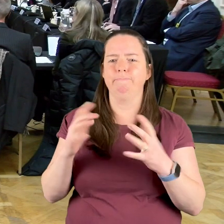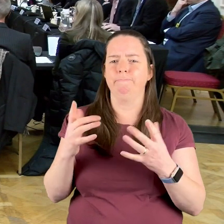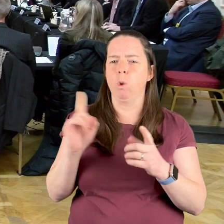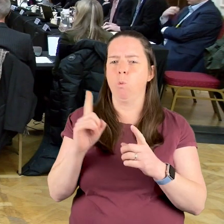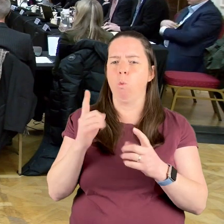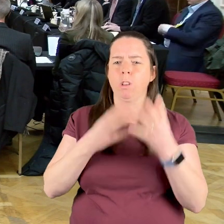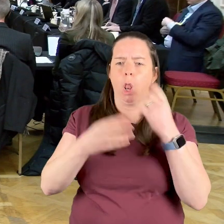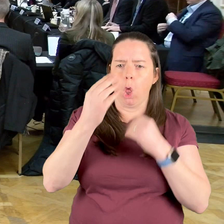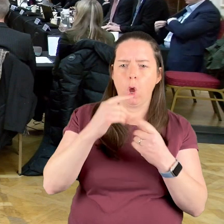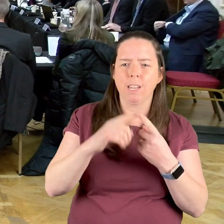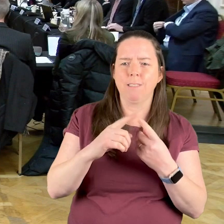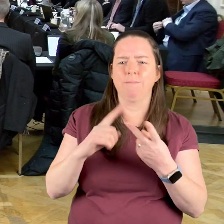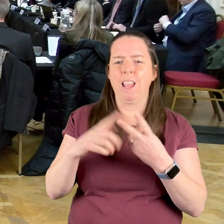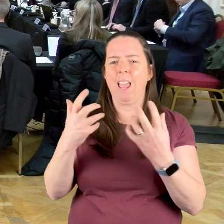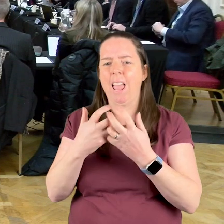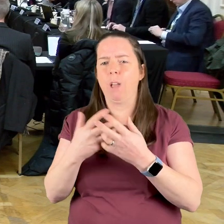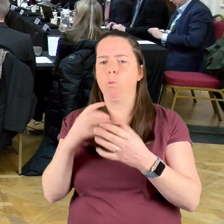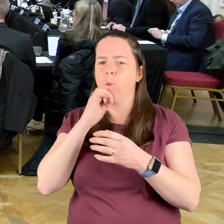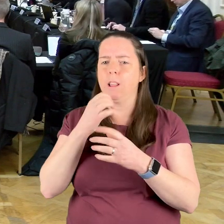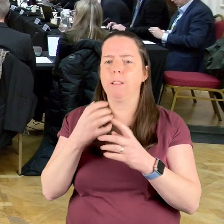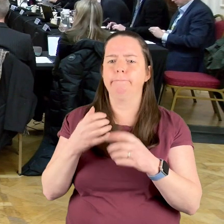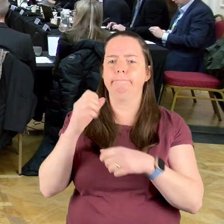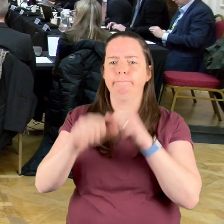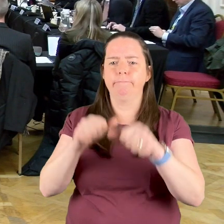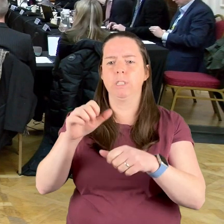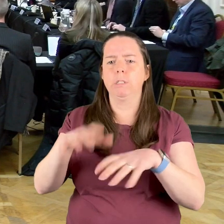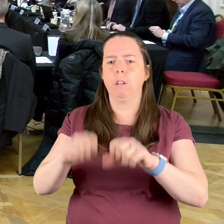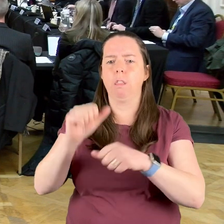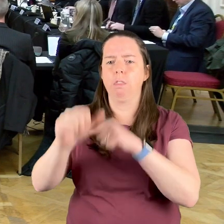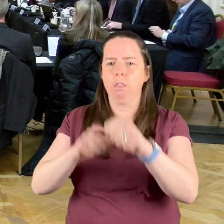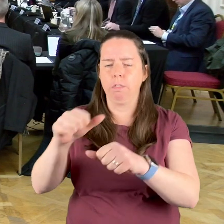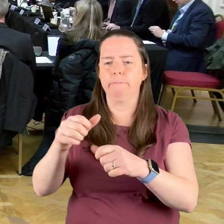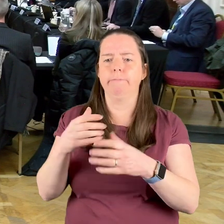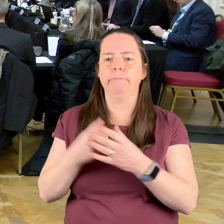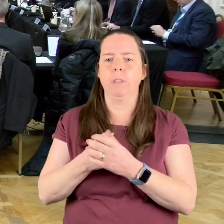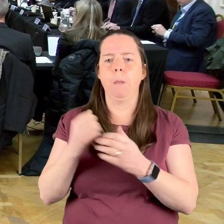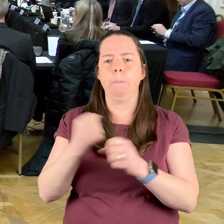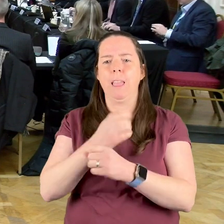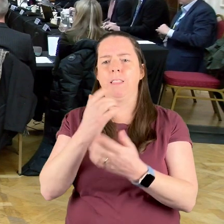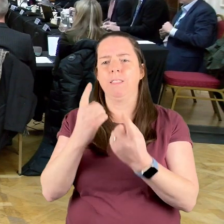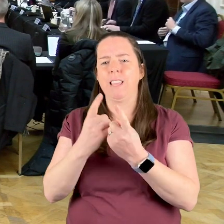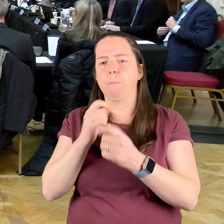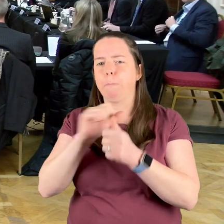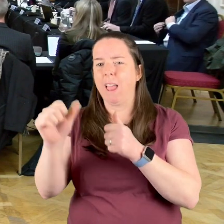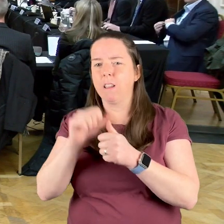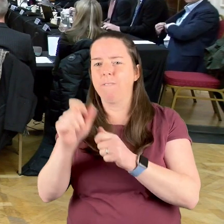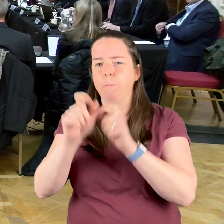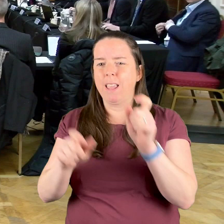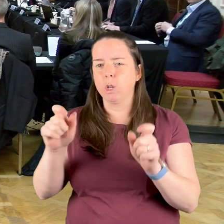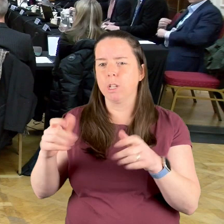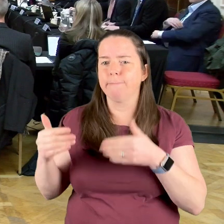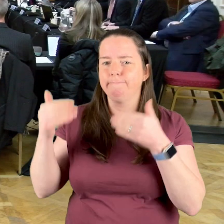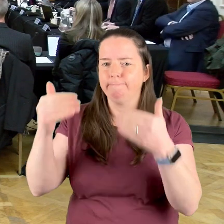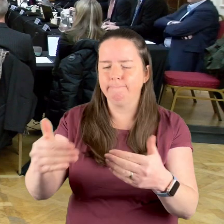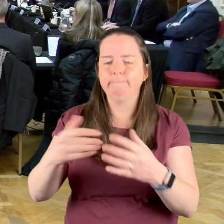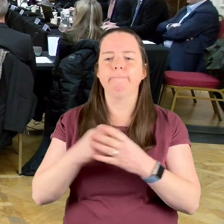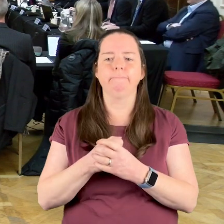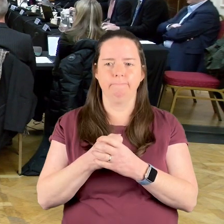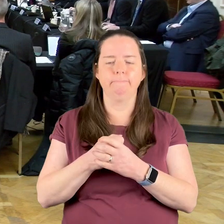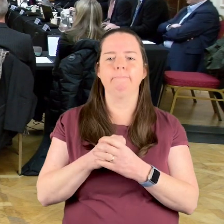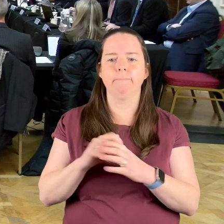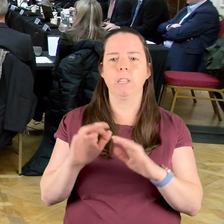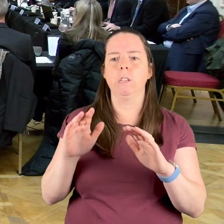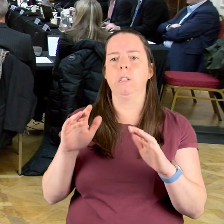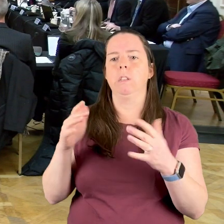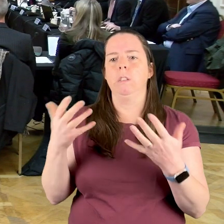how we're going to implement some of those things to make things a bit better for patients going forward. And given demand melted away, what sits